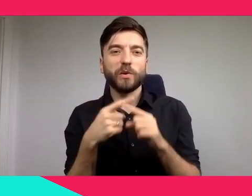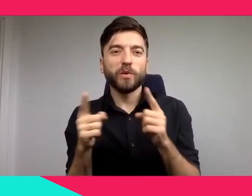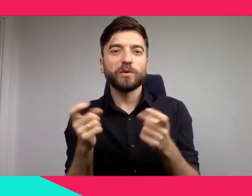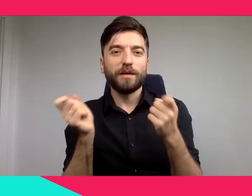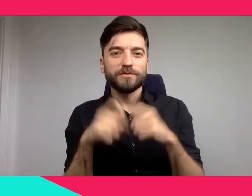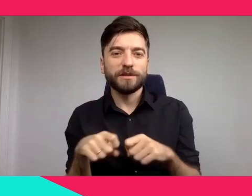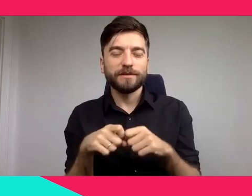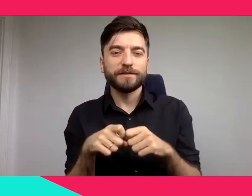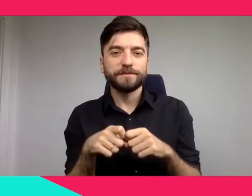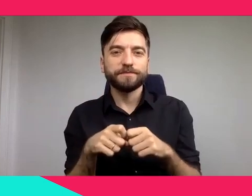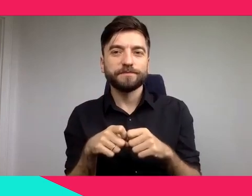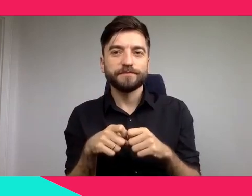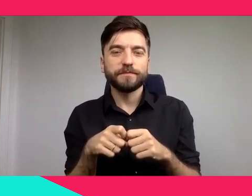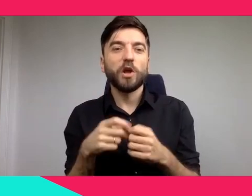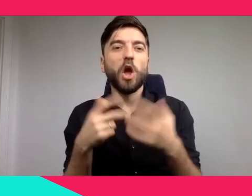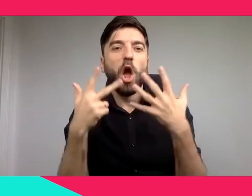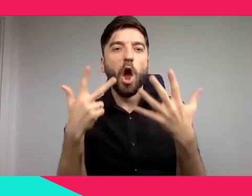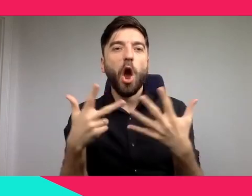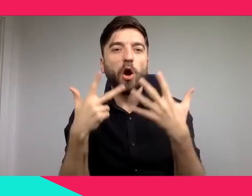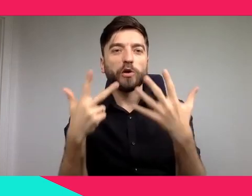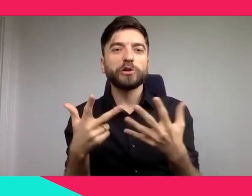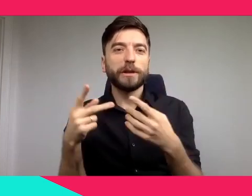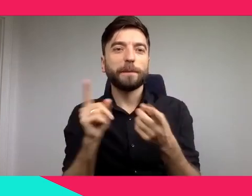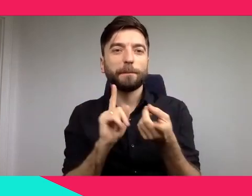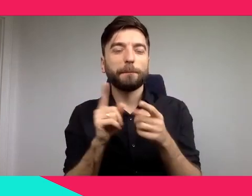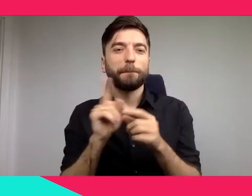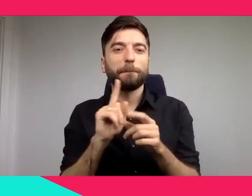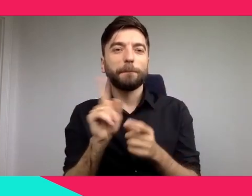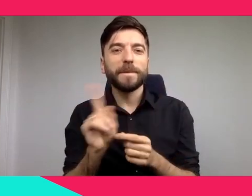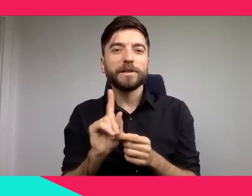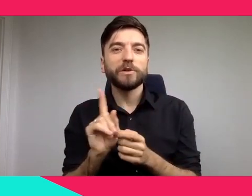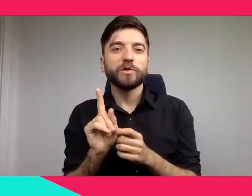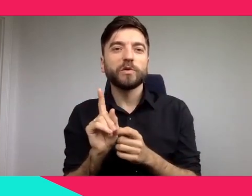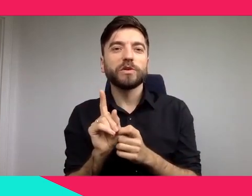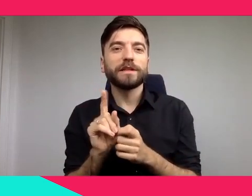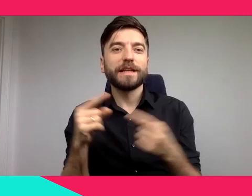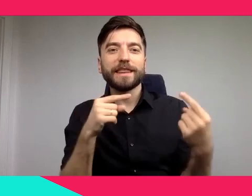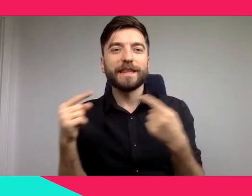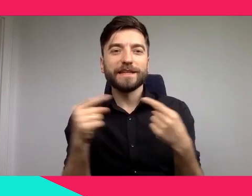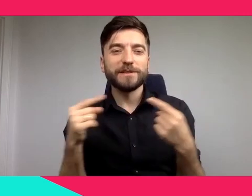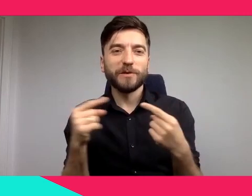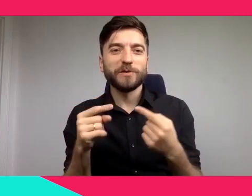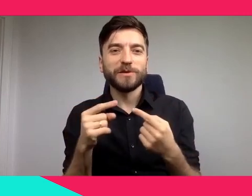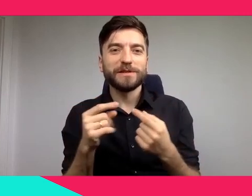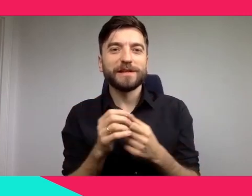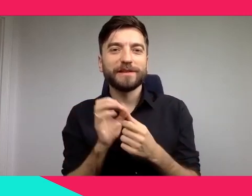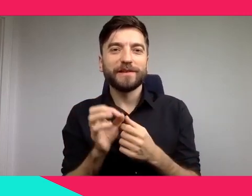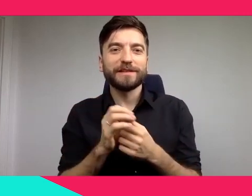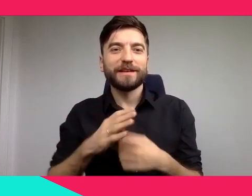8 minutes, so that we can all take a deep breath and prepare ourselves for the